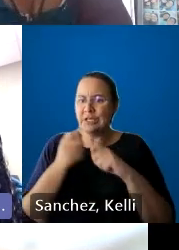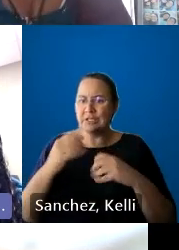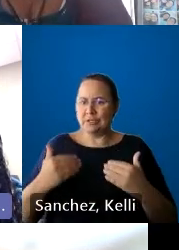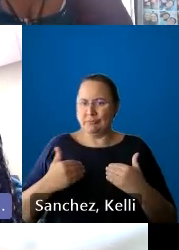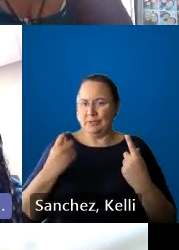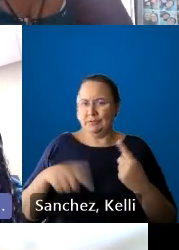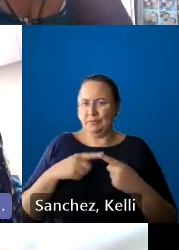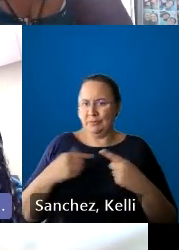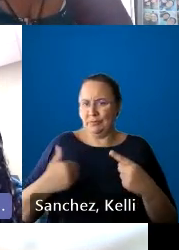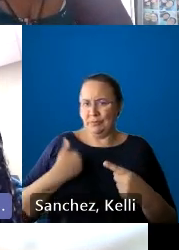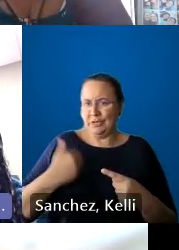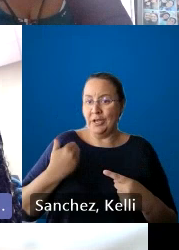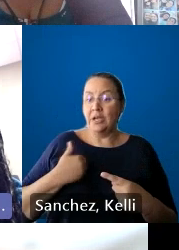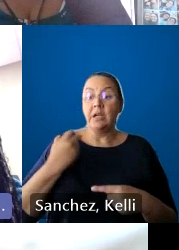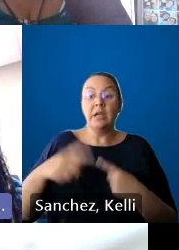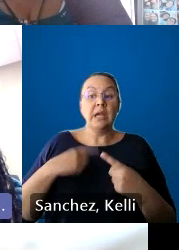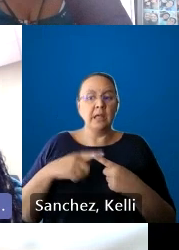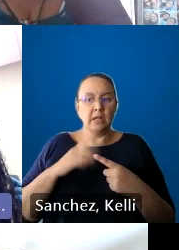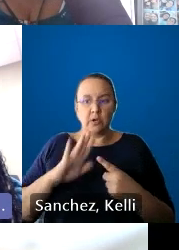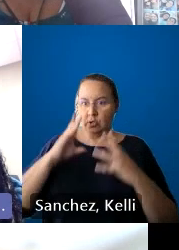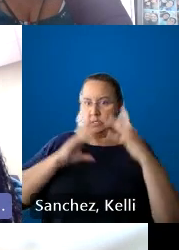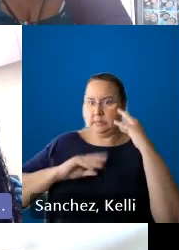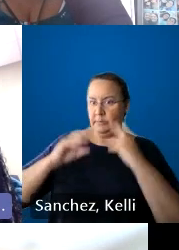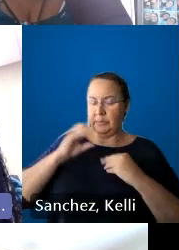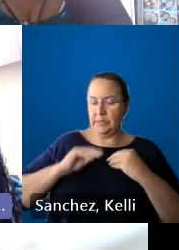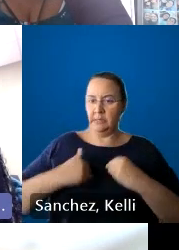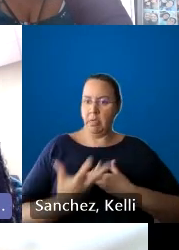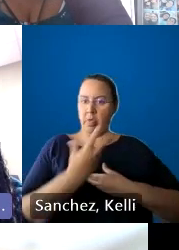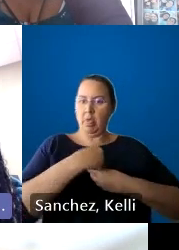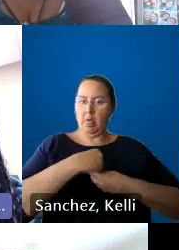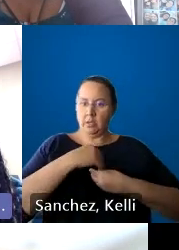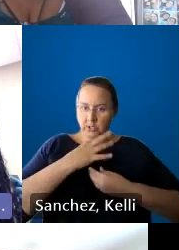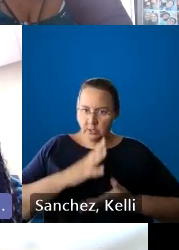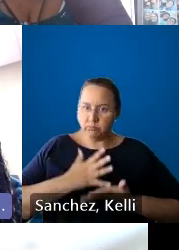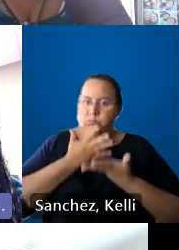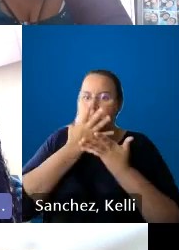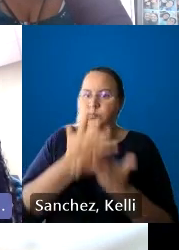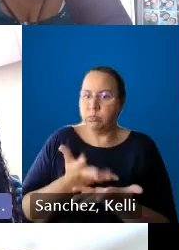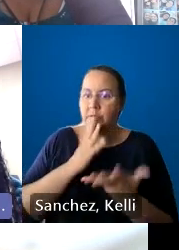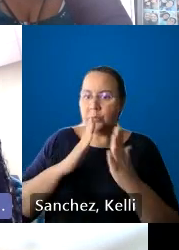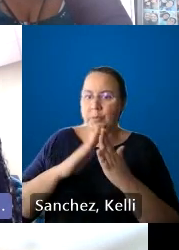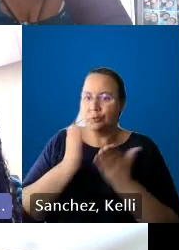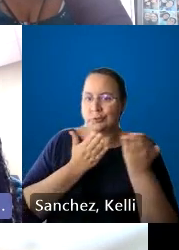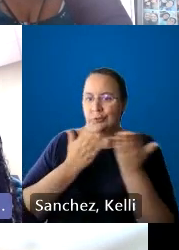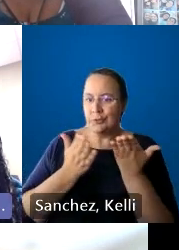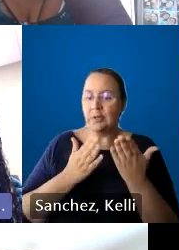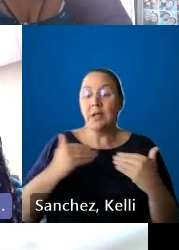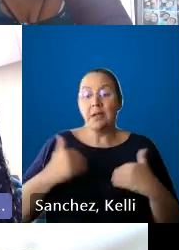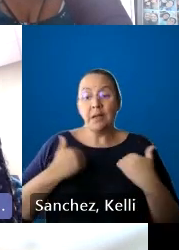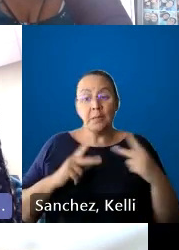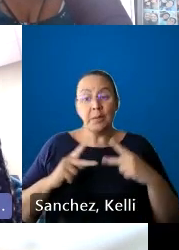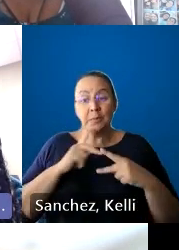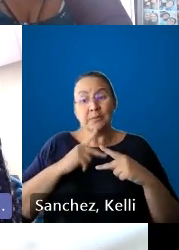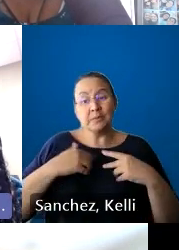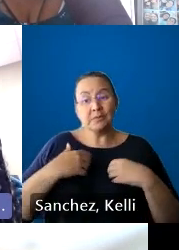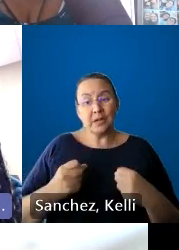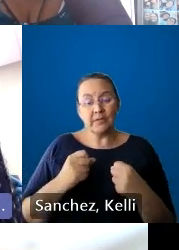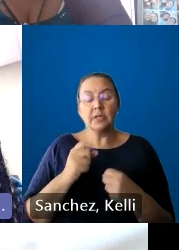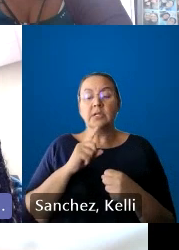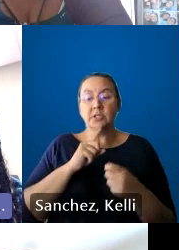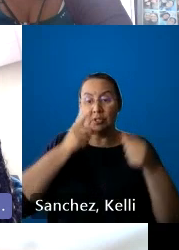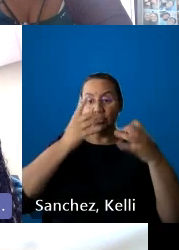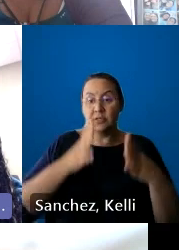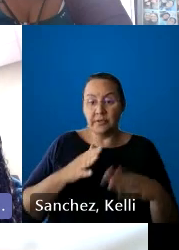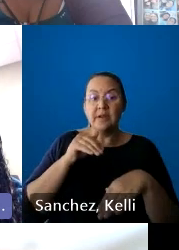utilized her unique experiences to shape the community she serves. At Young People in Recovery, Soraya serves as the Director